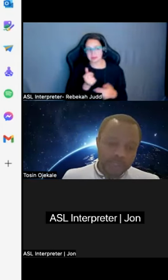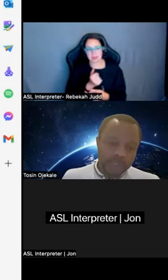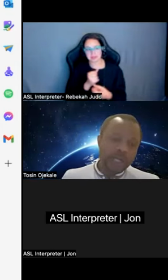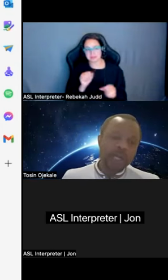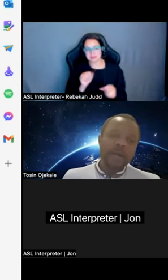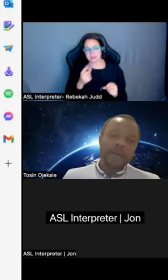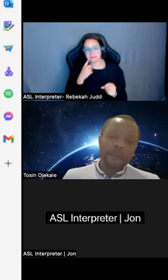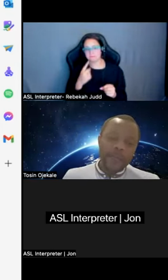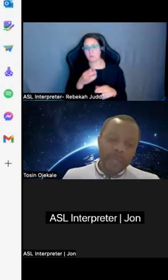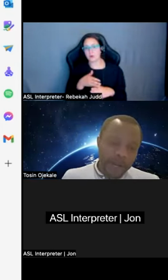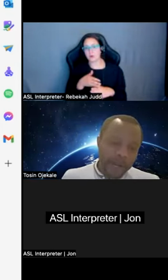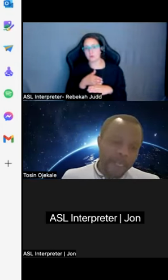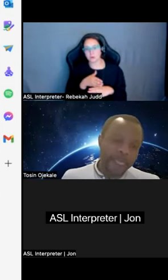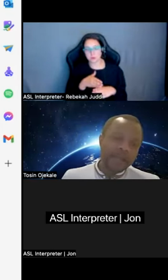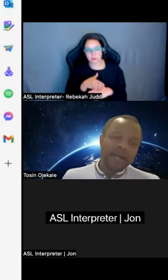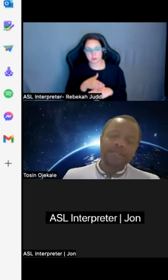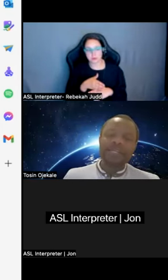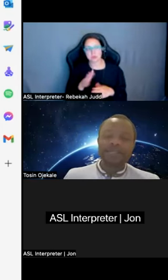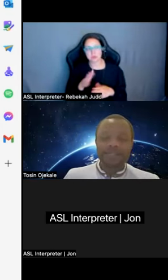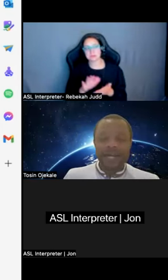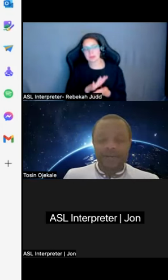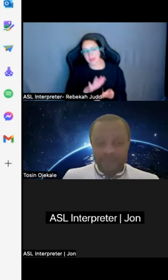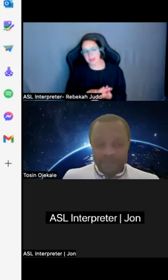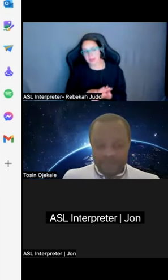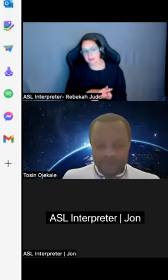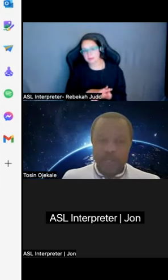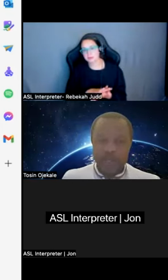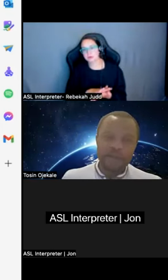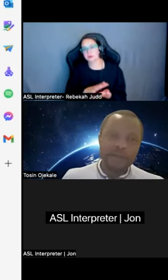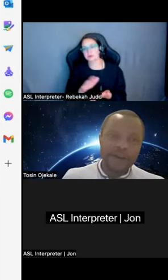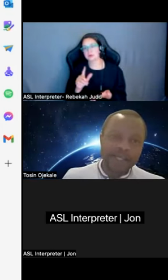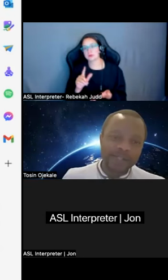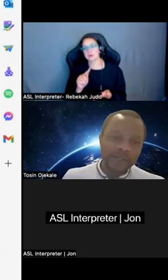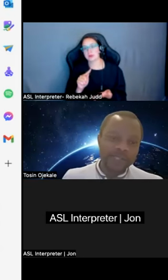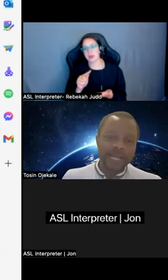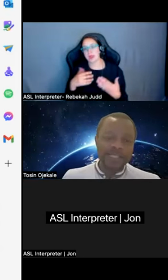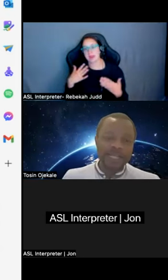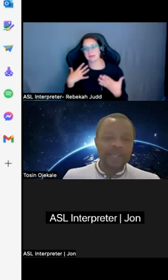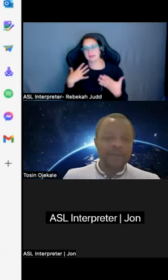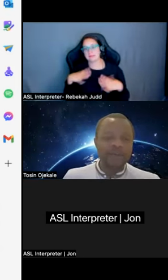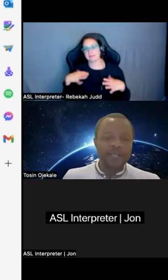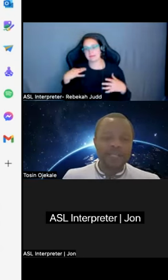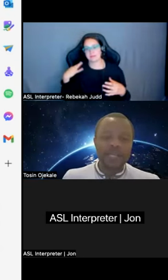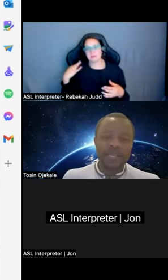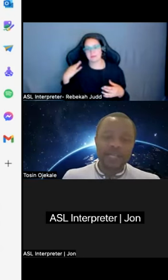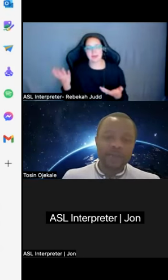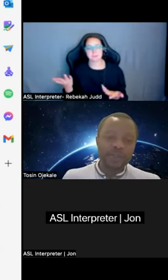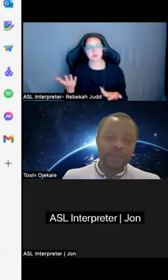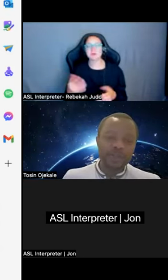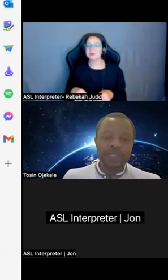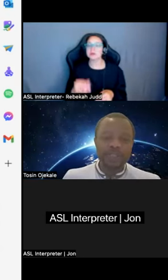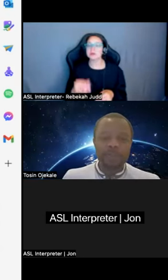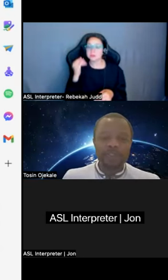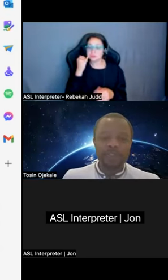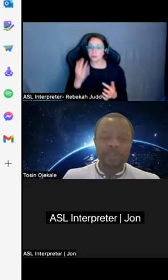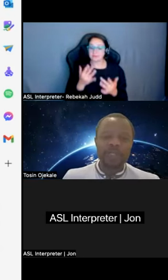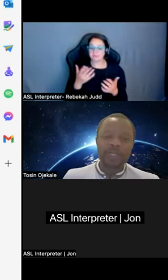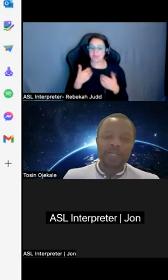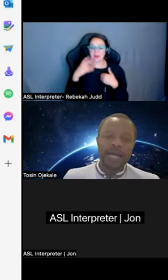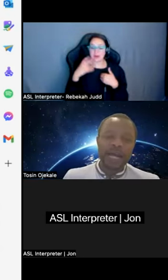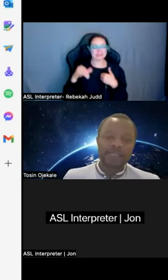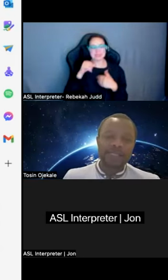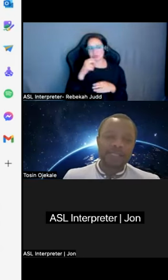wood, paper, and textiles. So if the fire source has any of these, then don't use a